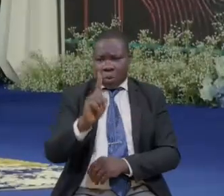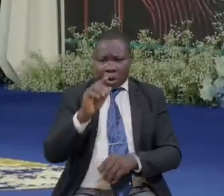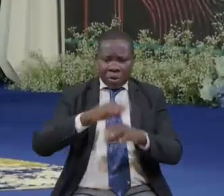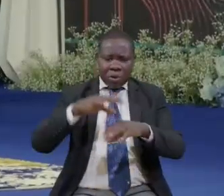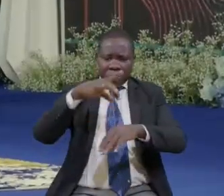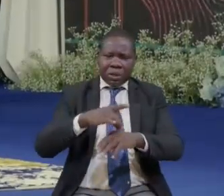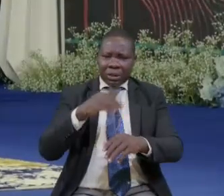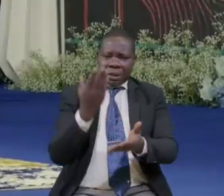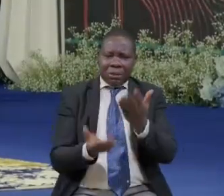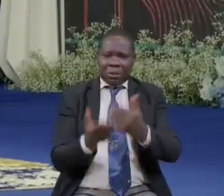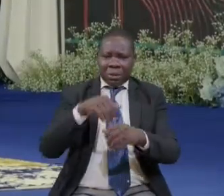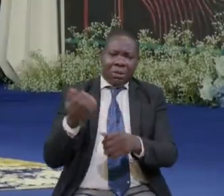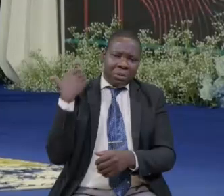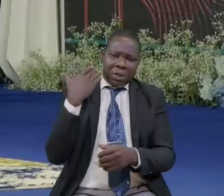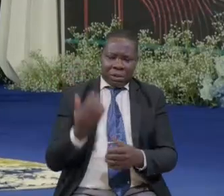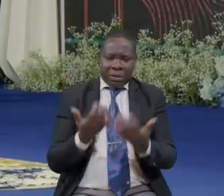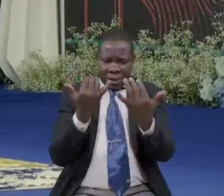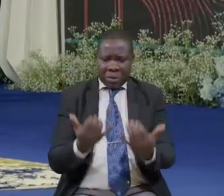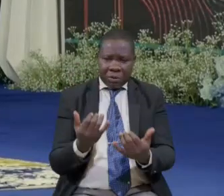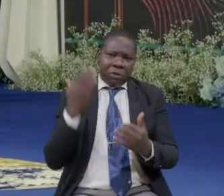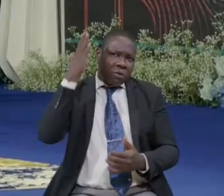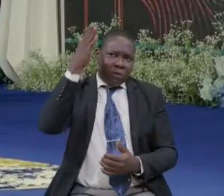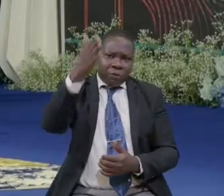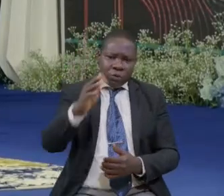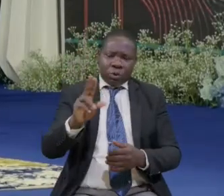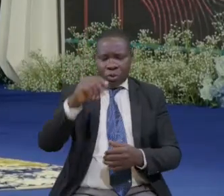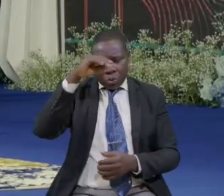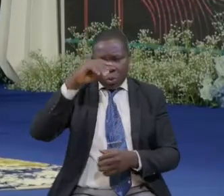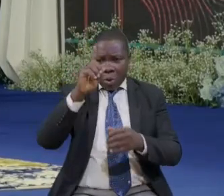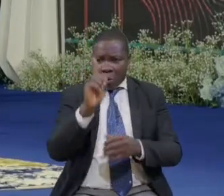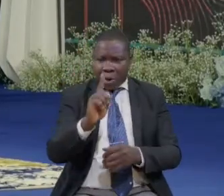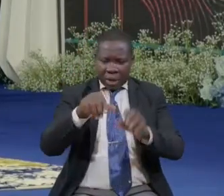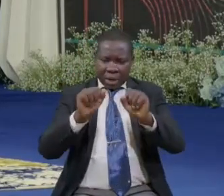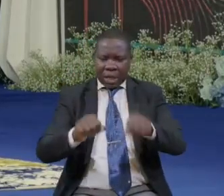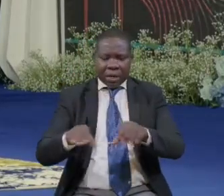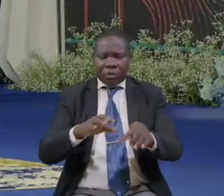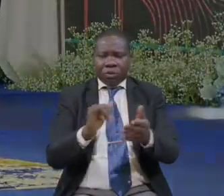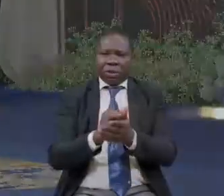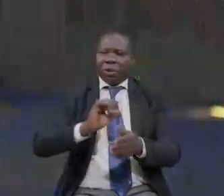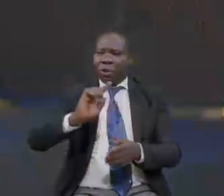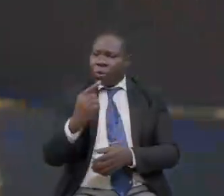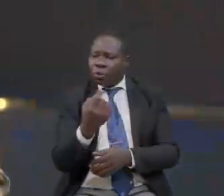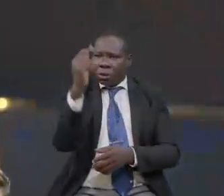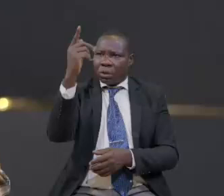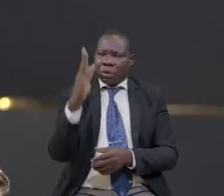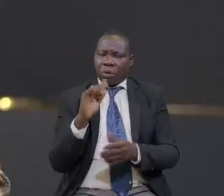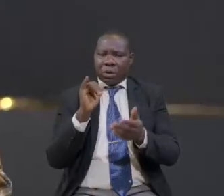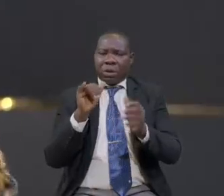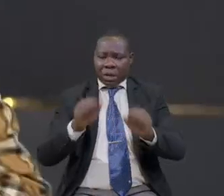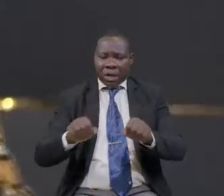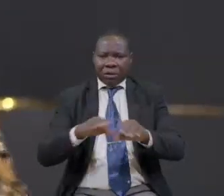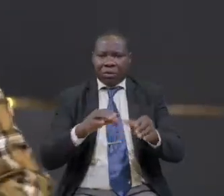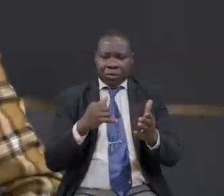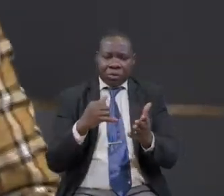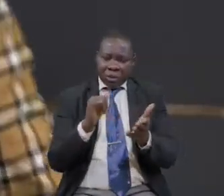the future, no man can do that. Only God can do this, that he pardons iniquity